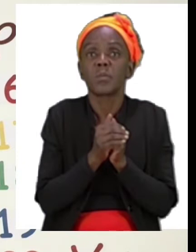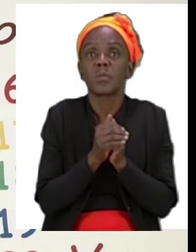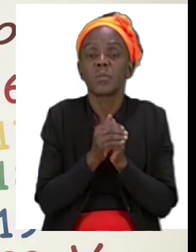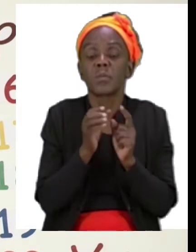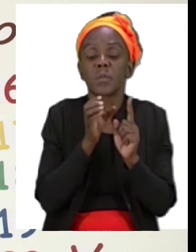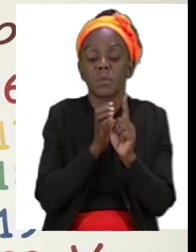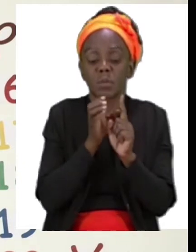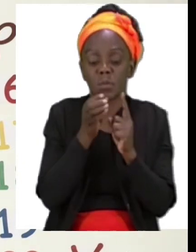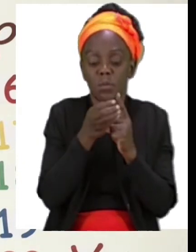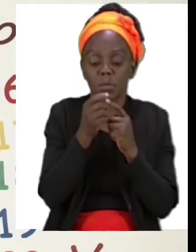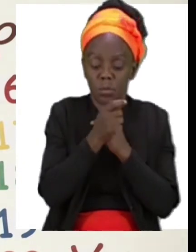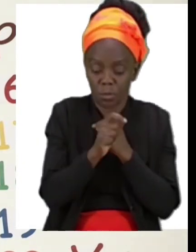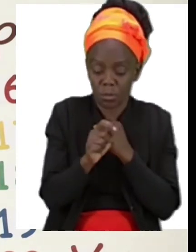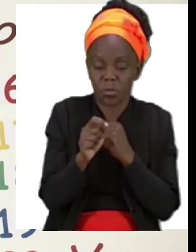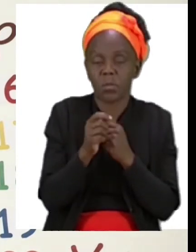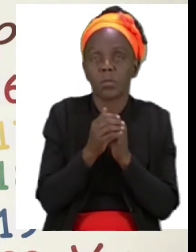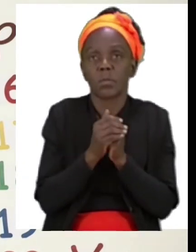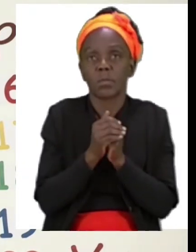word culture.